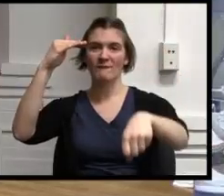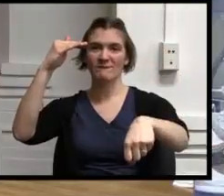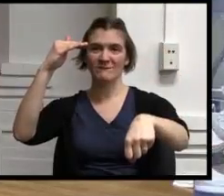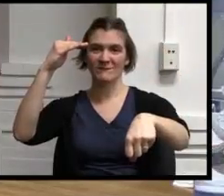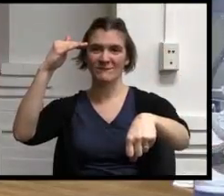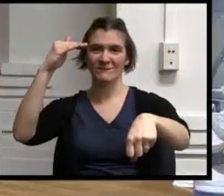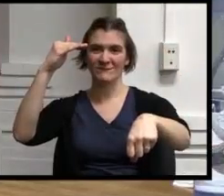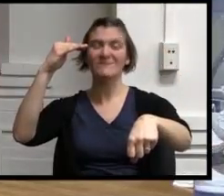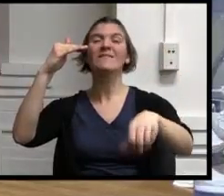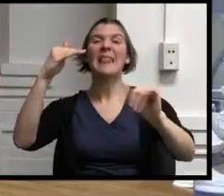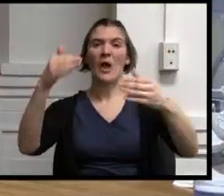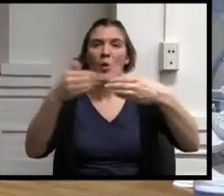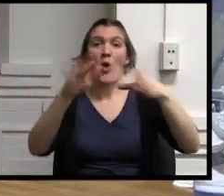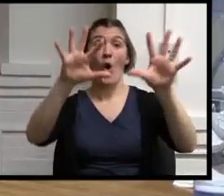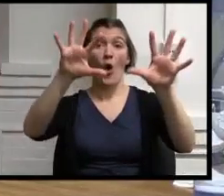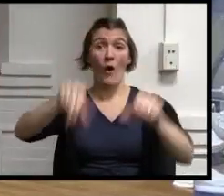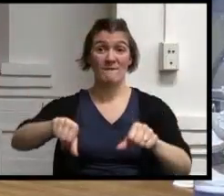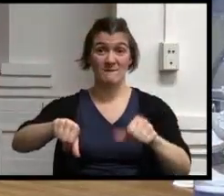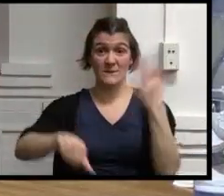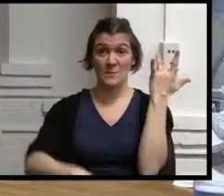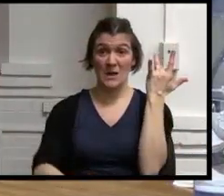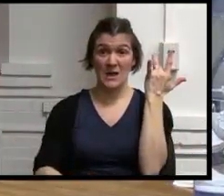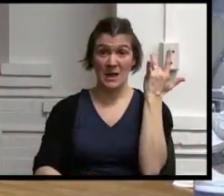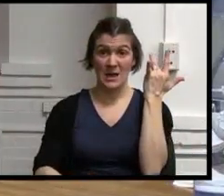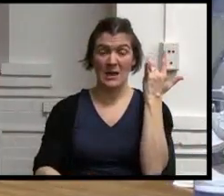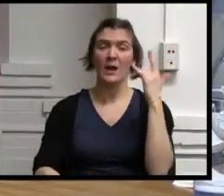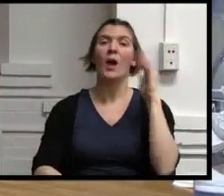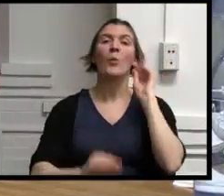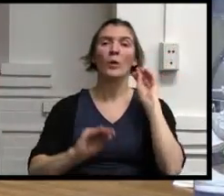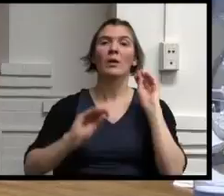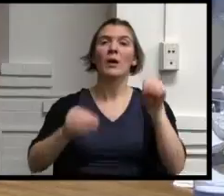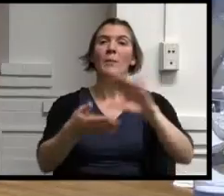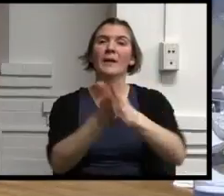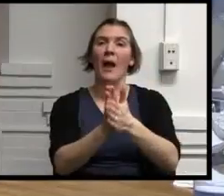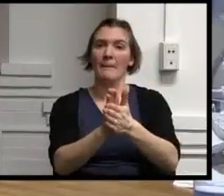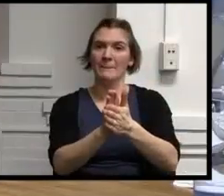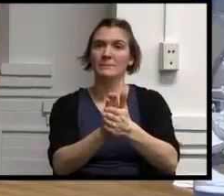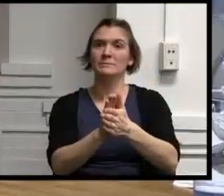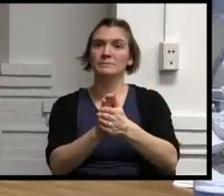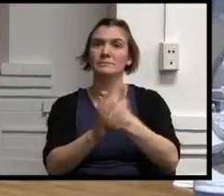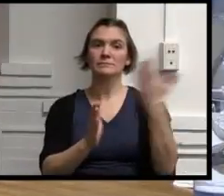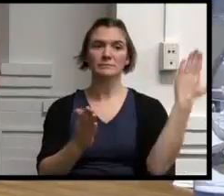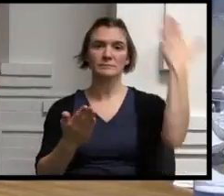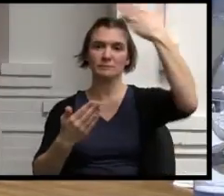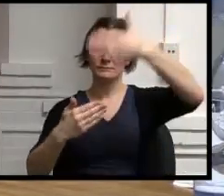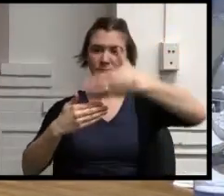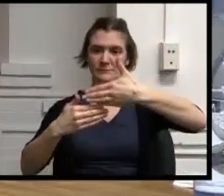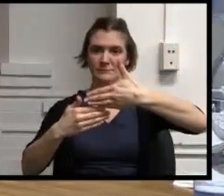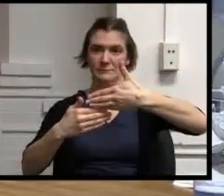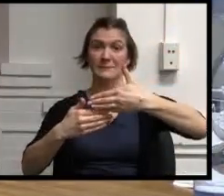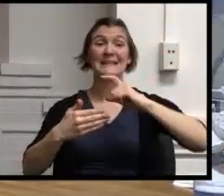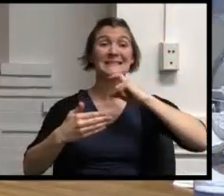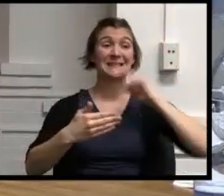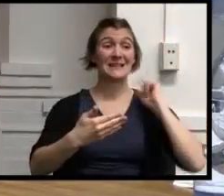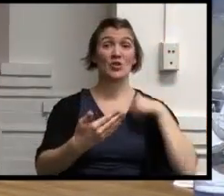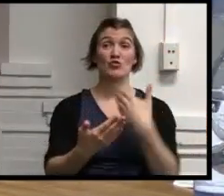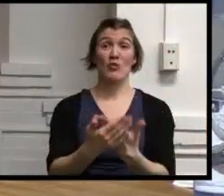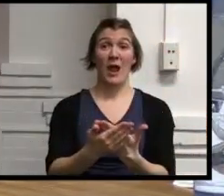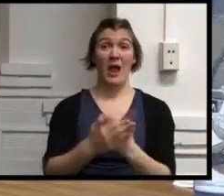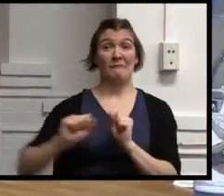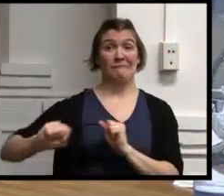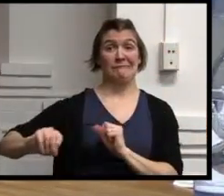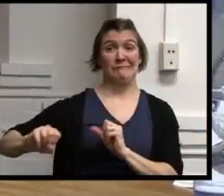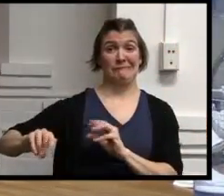building. That's necessary in order to make that a smooth facade so that when the steel arrives in the next couple of